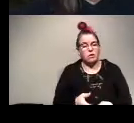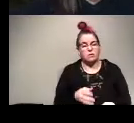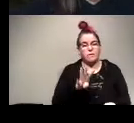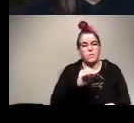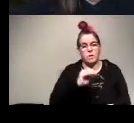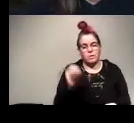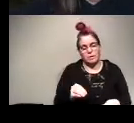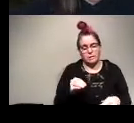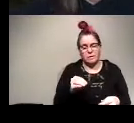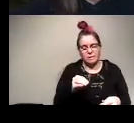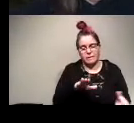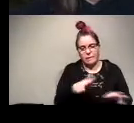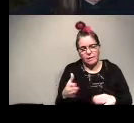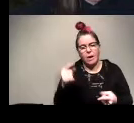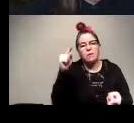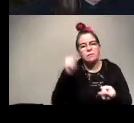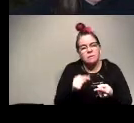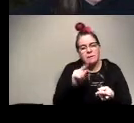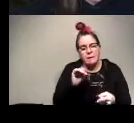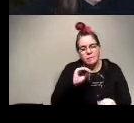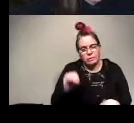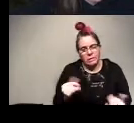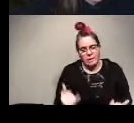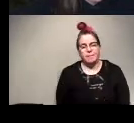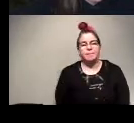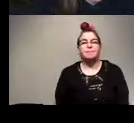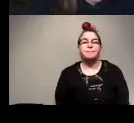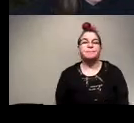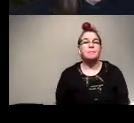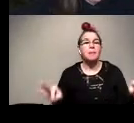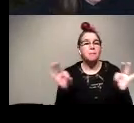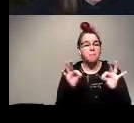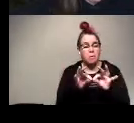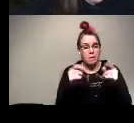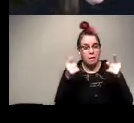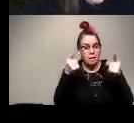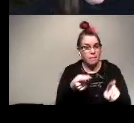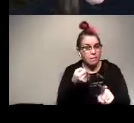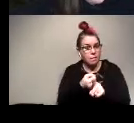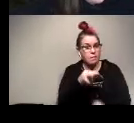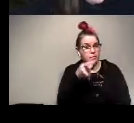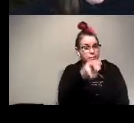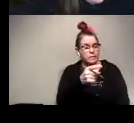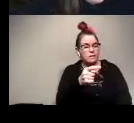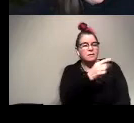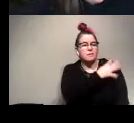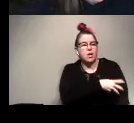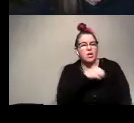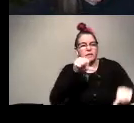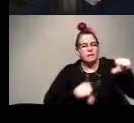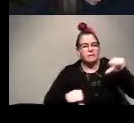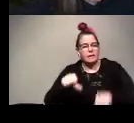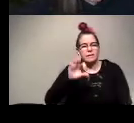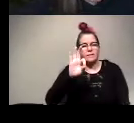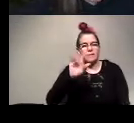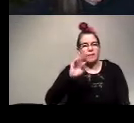about 8%. So one of the most important things that happened was this Scottish scientist, Alexander Fleming, in